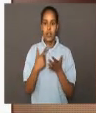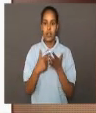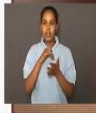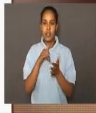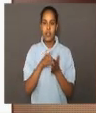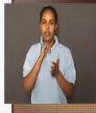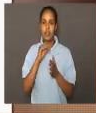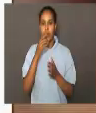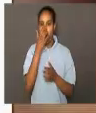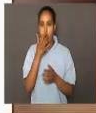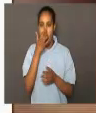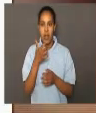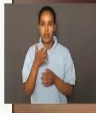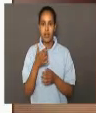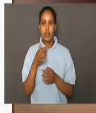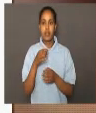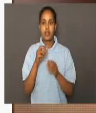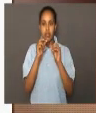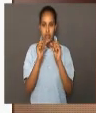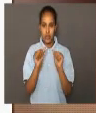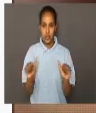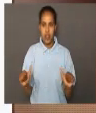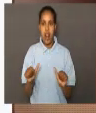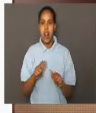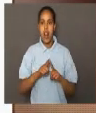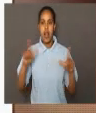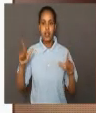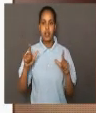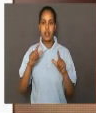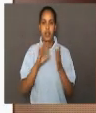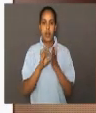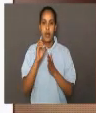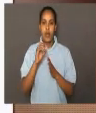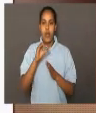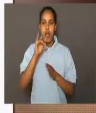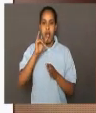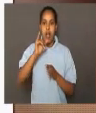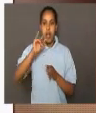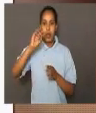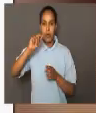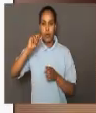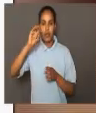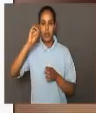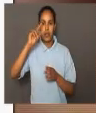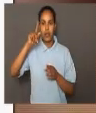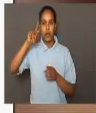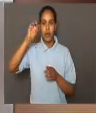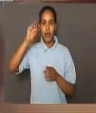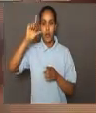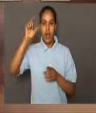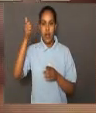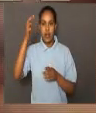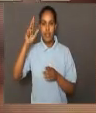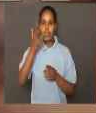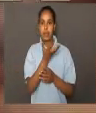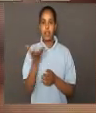common and it dissolves a large number of ionic and polar substances.